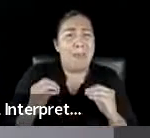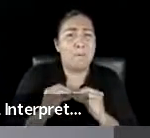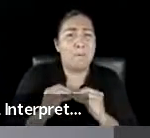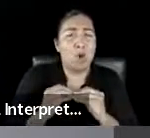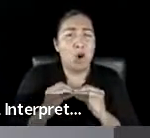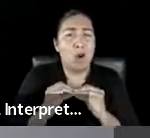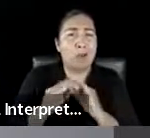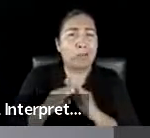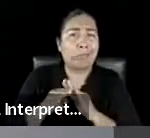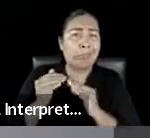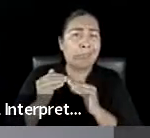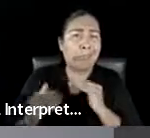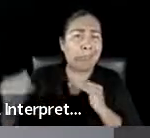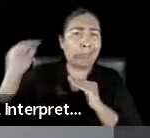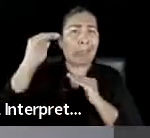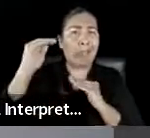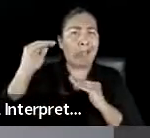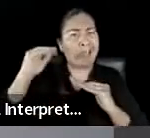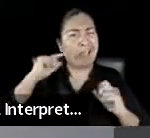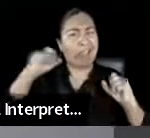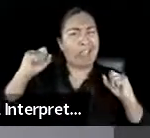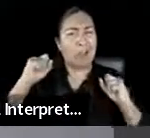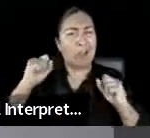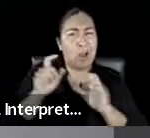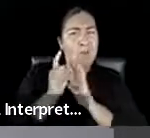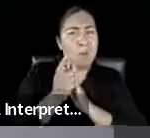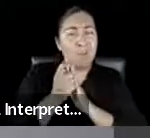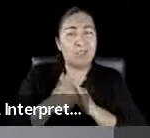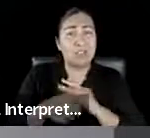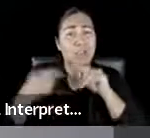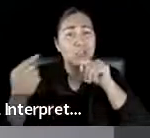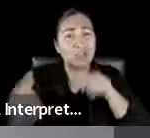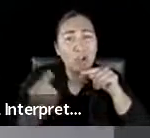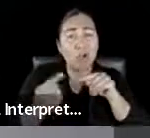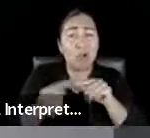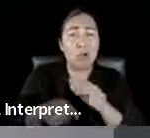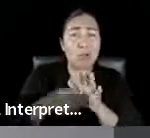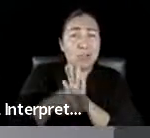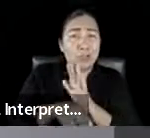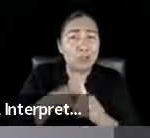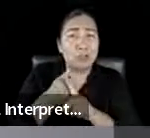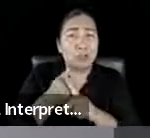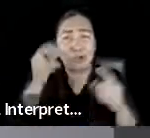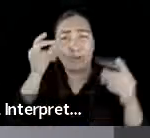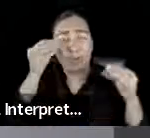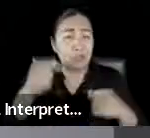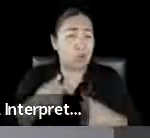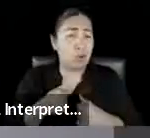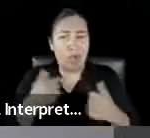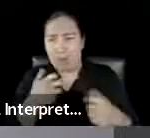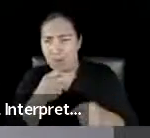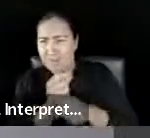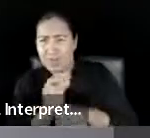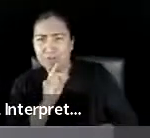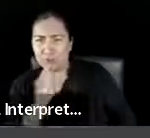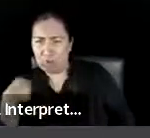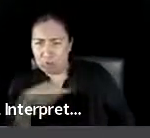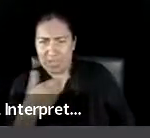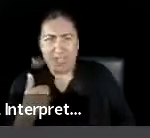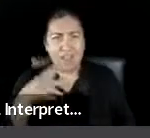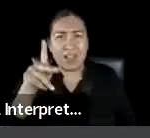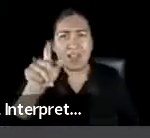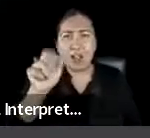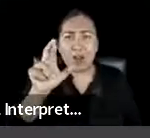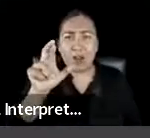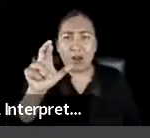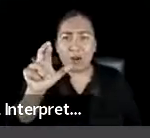of struggle and suicidal thoughts. So it is my great pleasure. I want to make sure we got Karamo